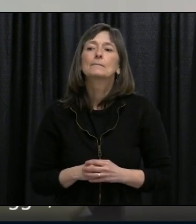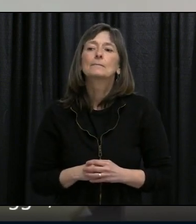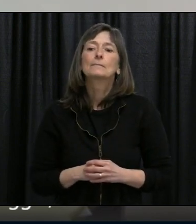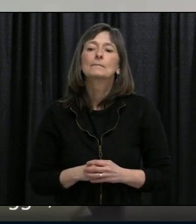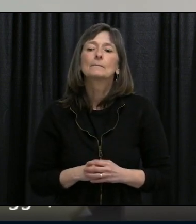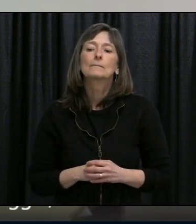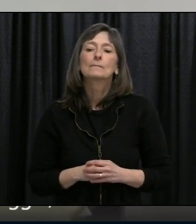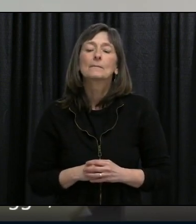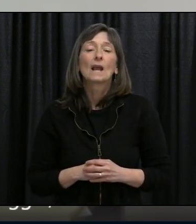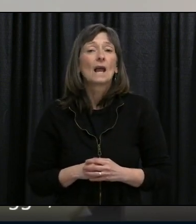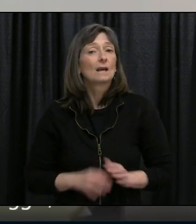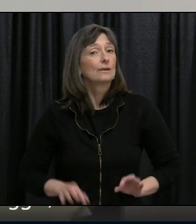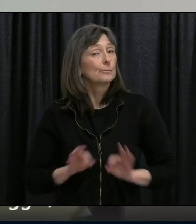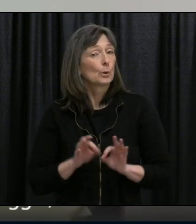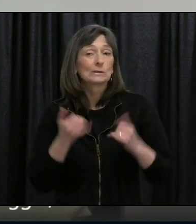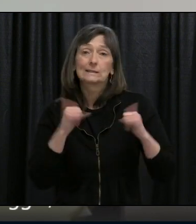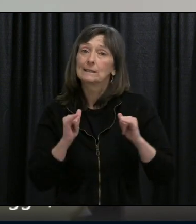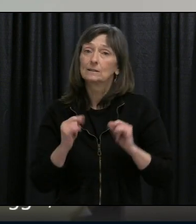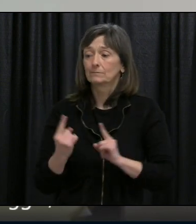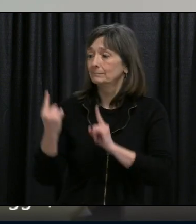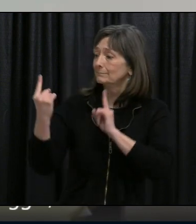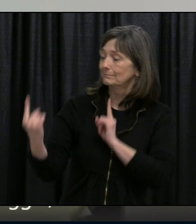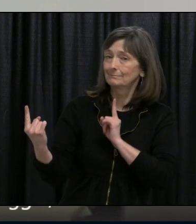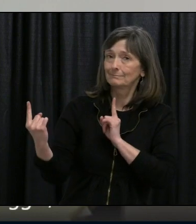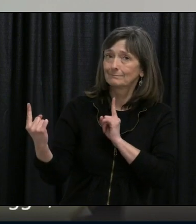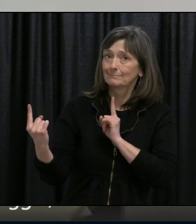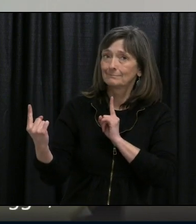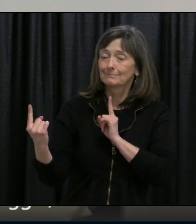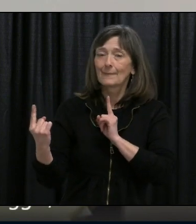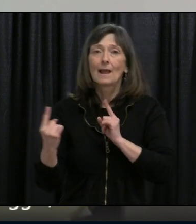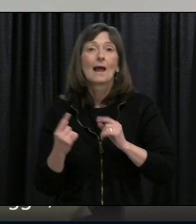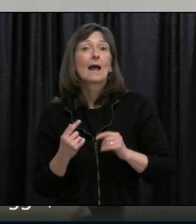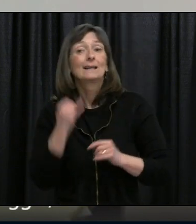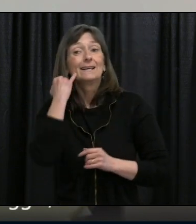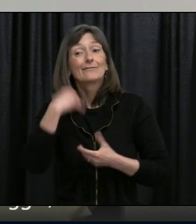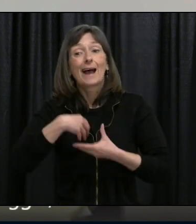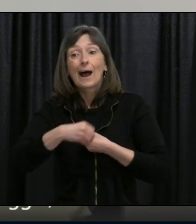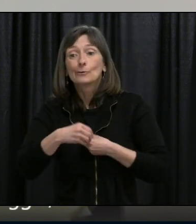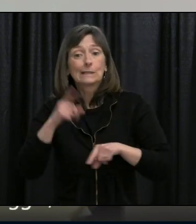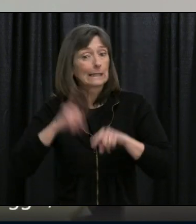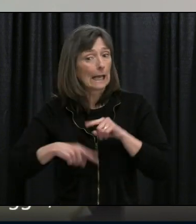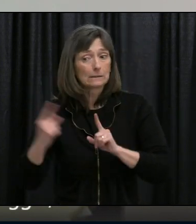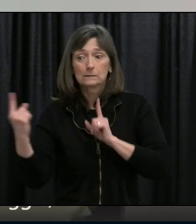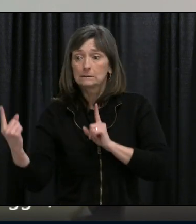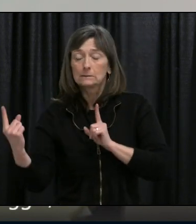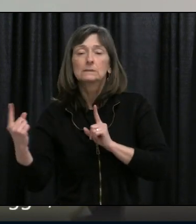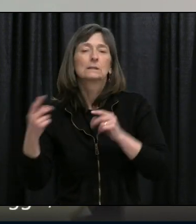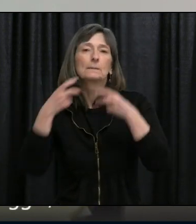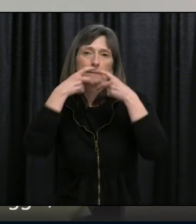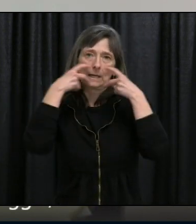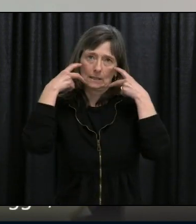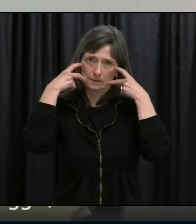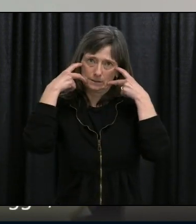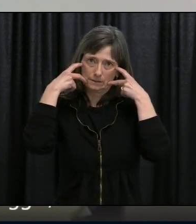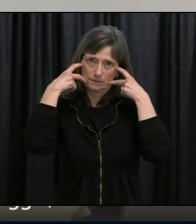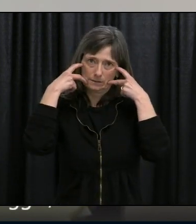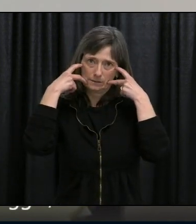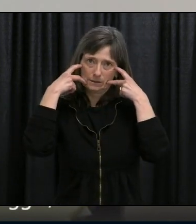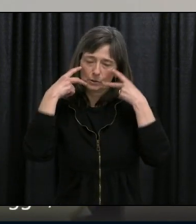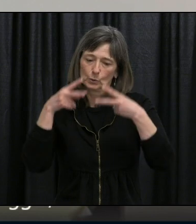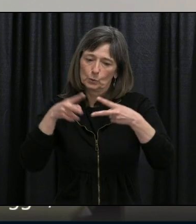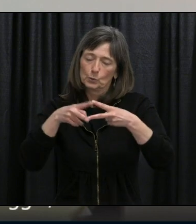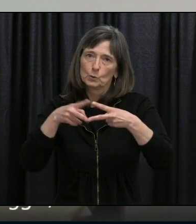around social distancing, physical distancing, and the use of non-medical masks. And we continue to emphasize that because at the end of the